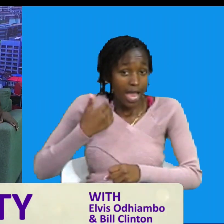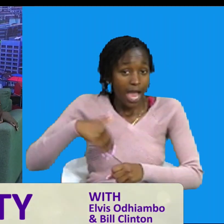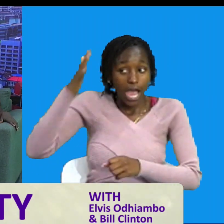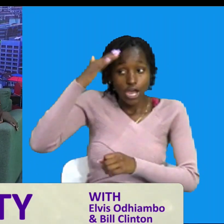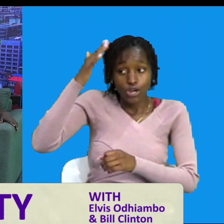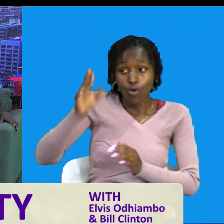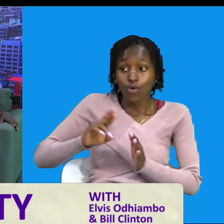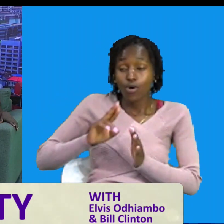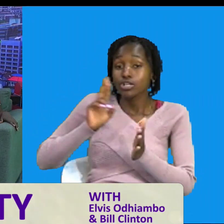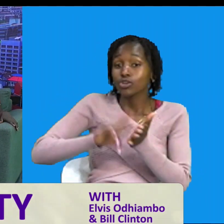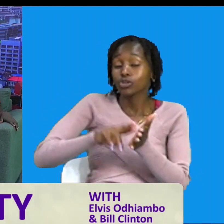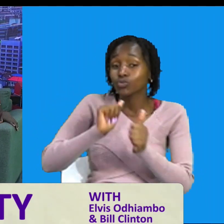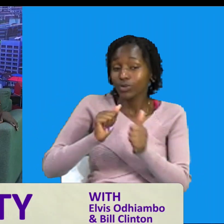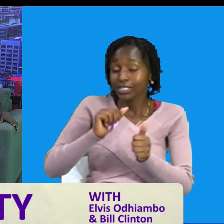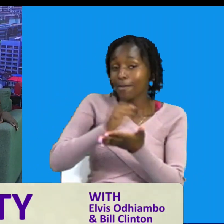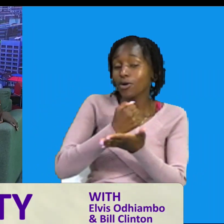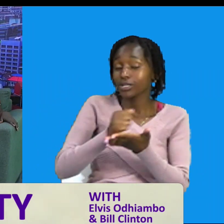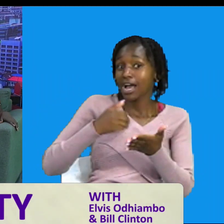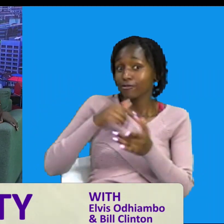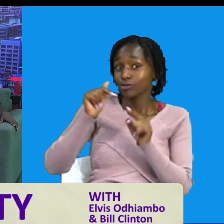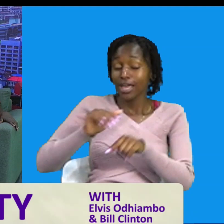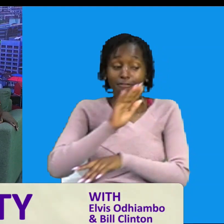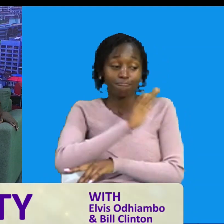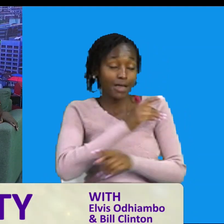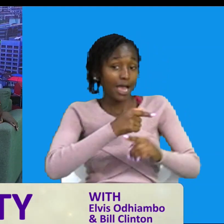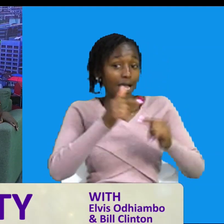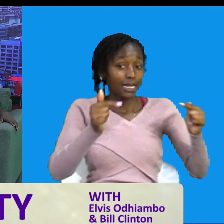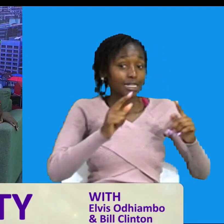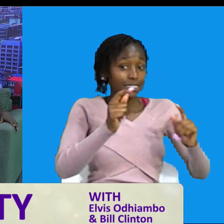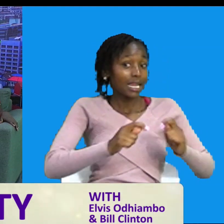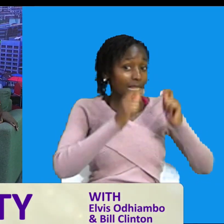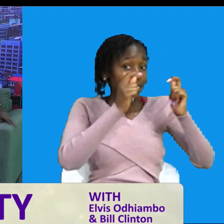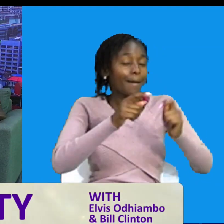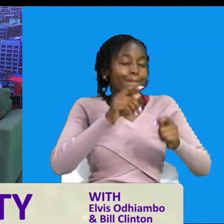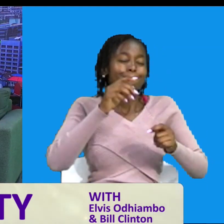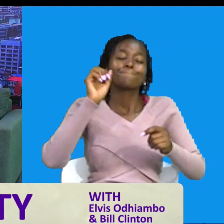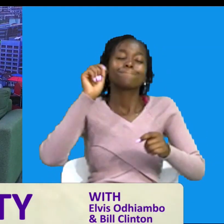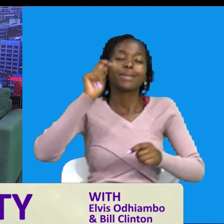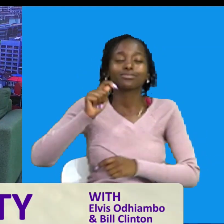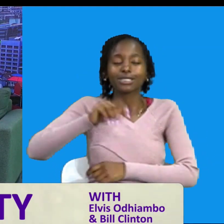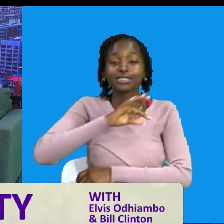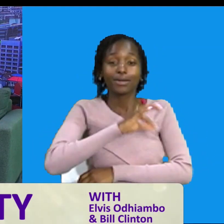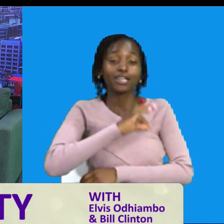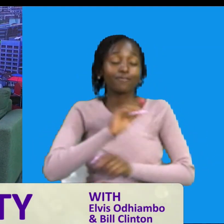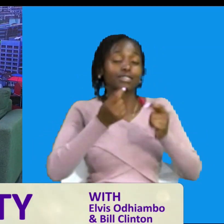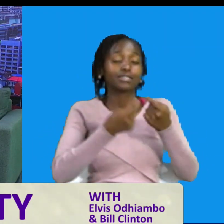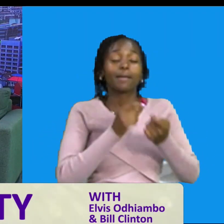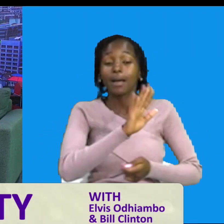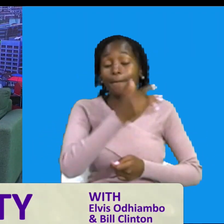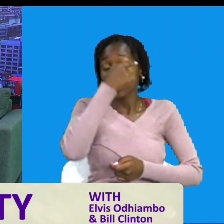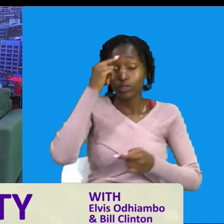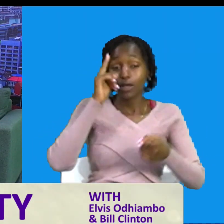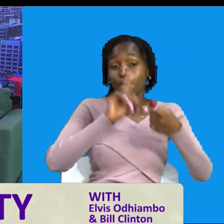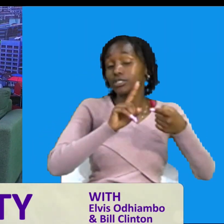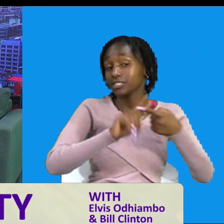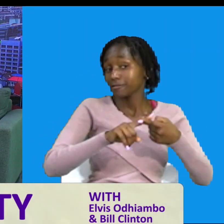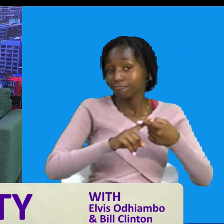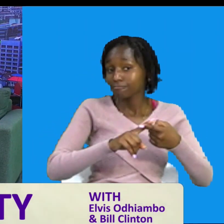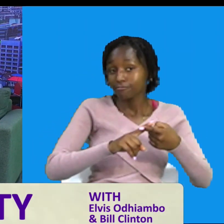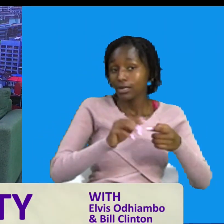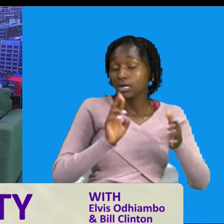that Posta Rangers gets this afternoon against Talanta FC will still be beneficial for them. It will be still a positive result, right?